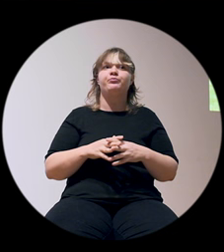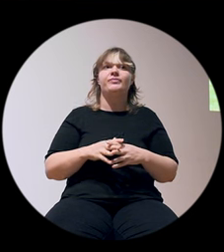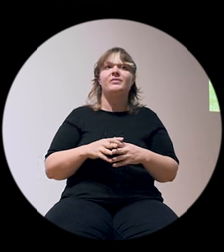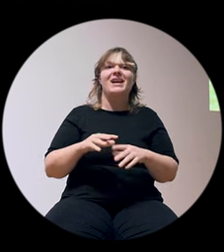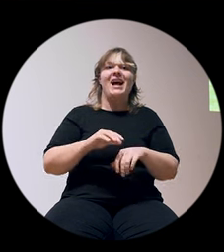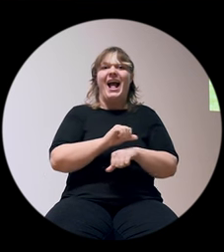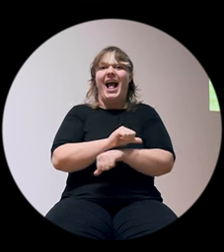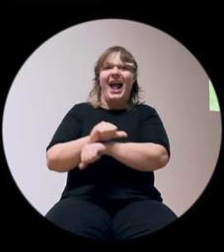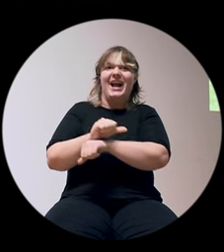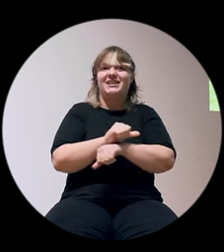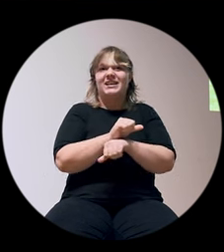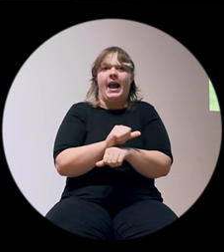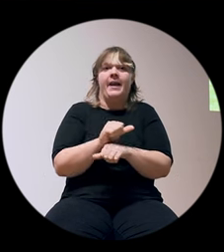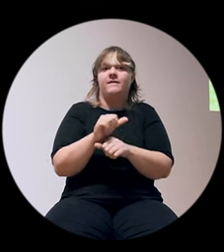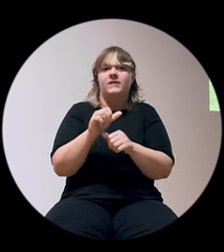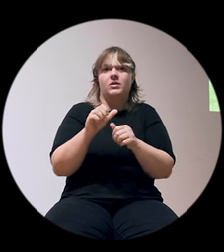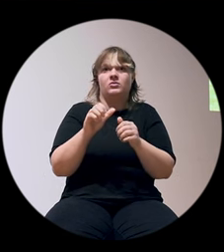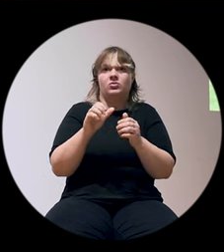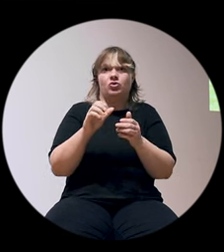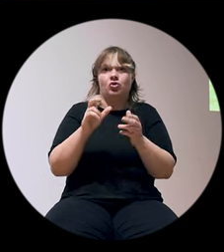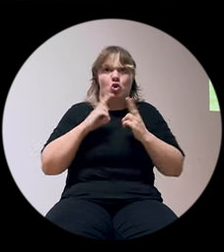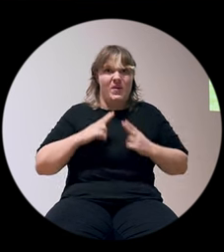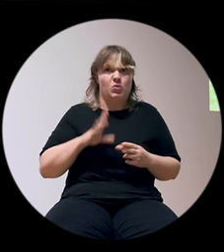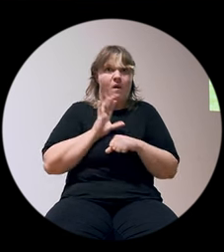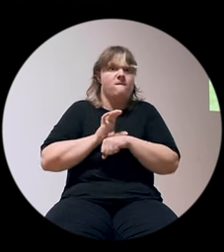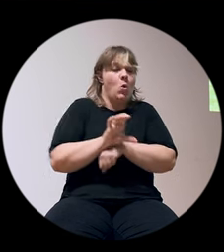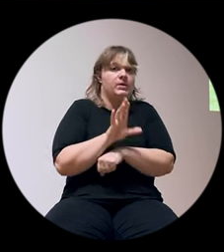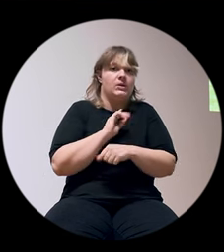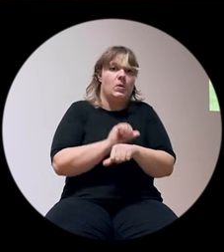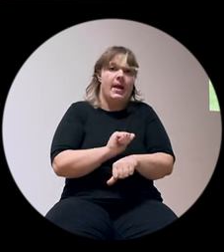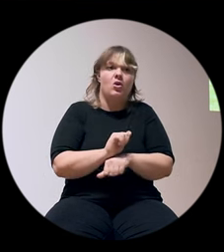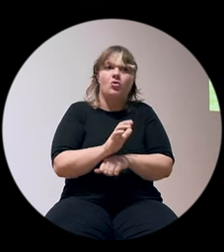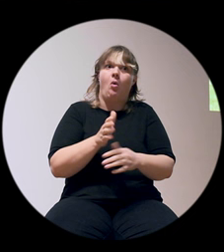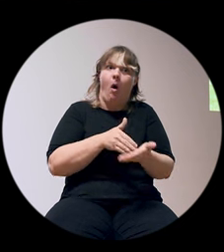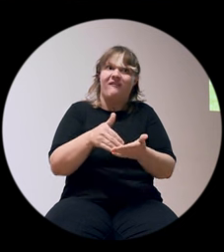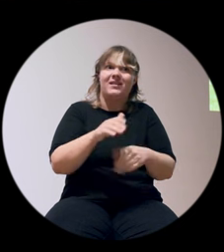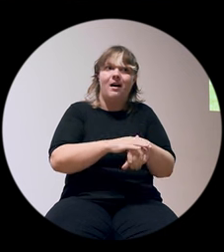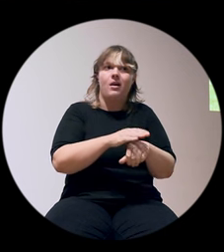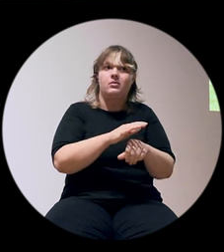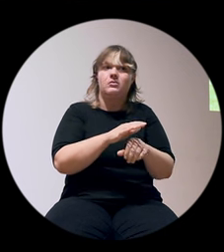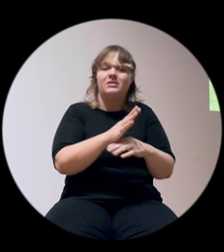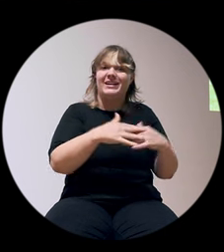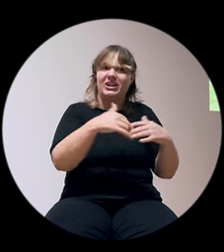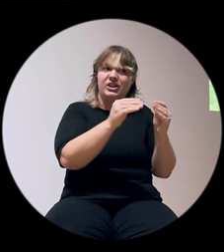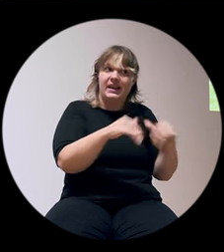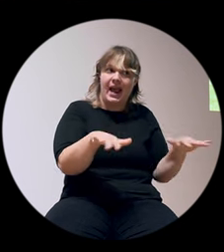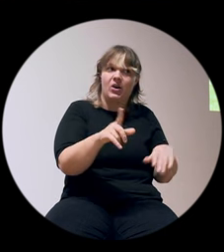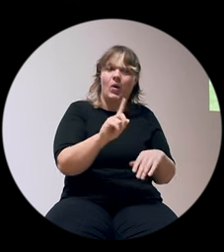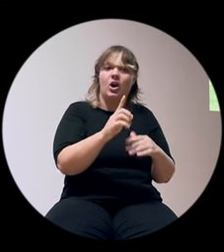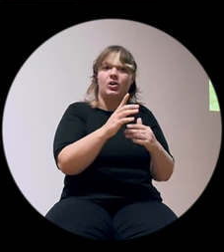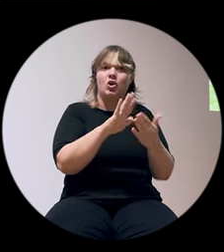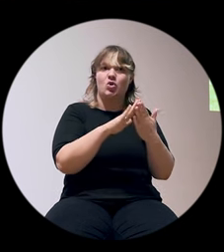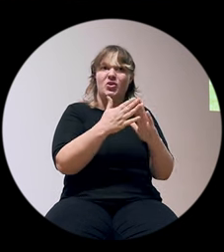enslaved humans were forced into labor, oftentimes on indigenous land, where indigenous communities were